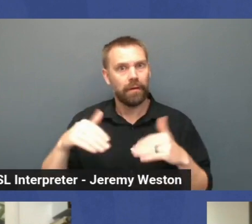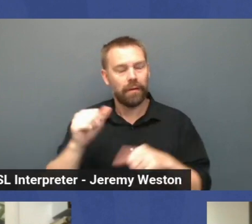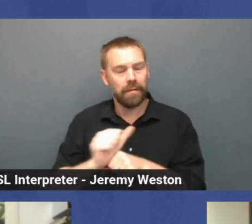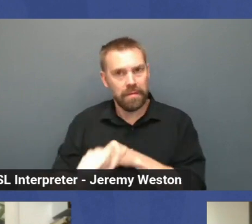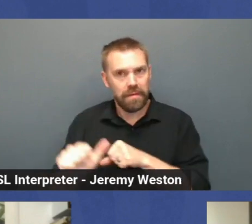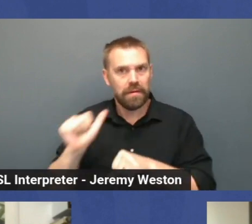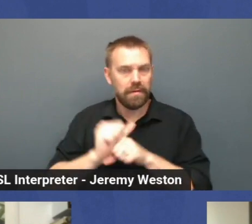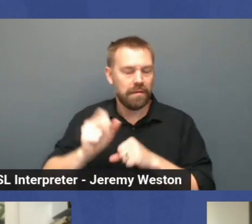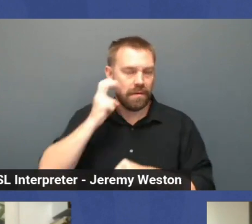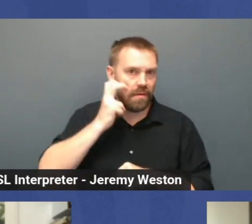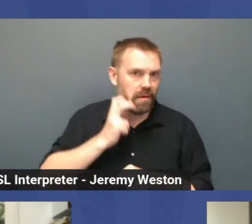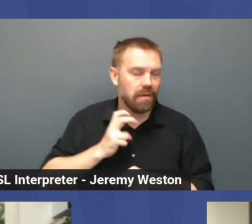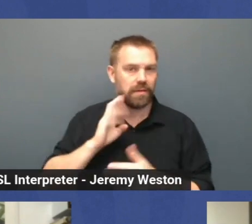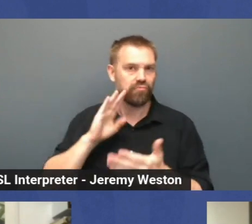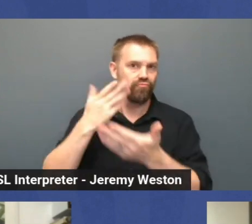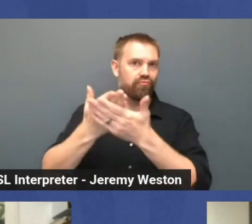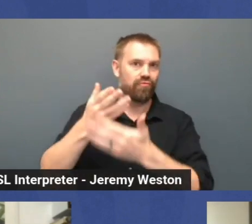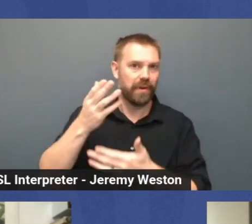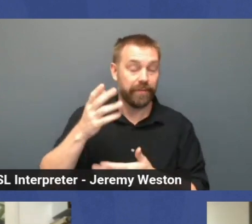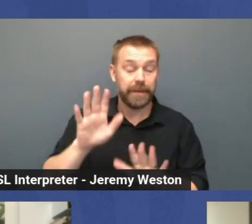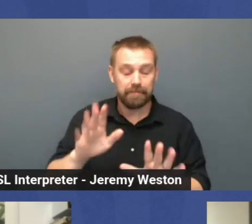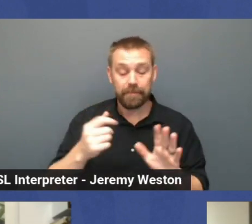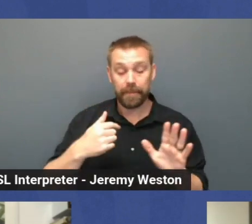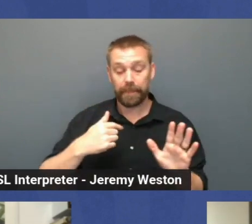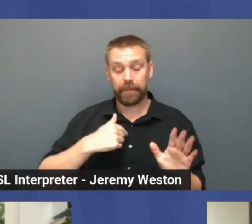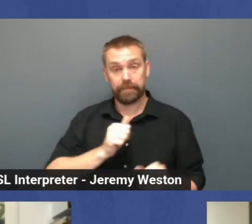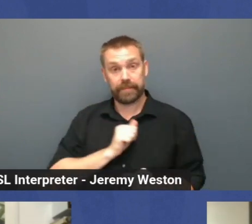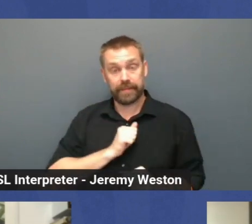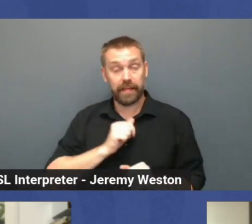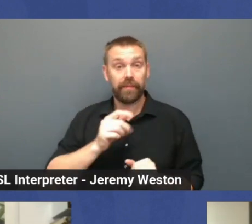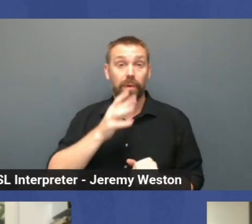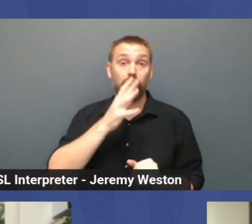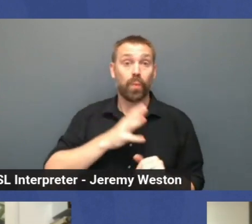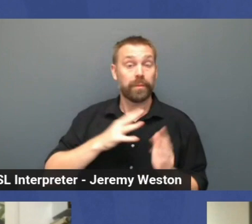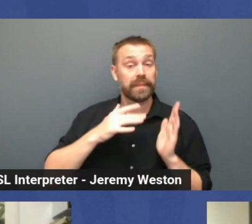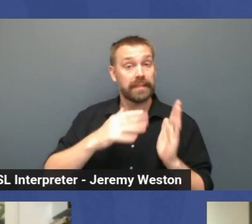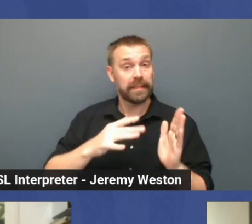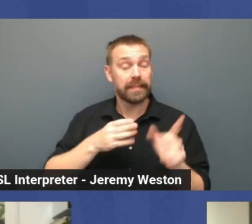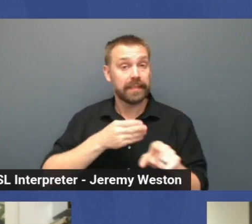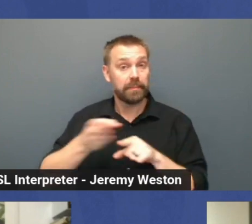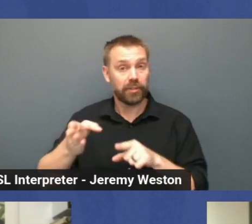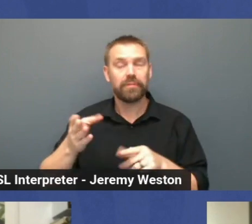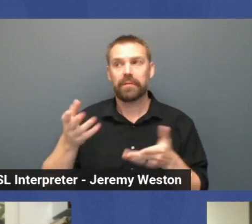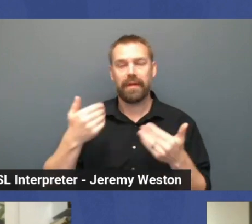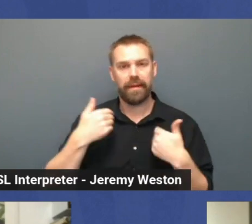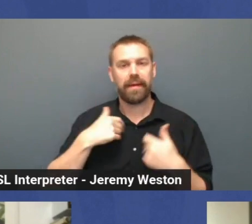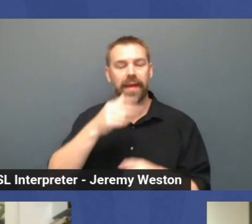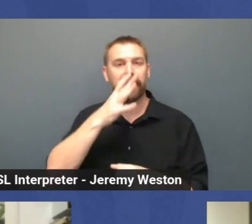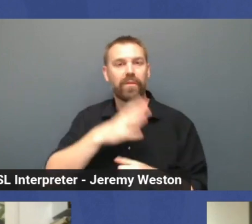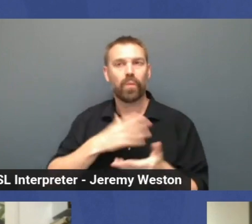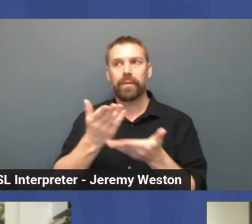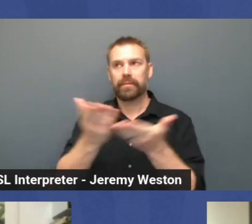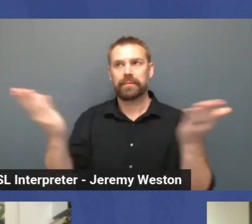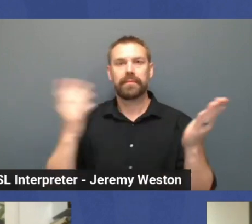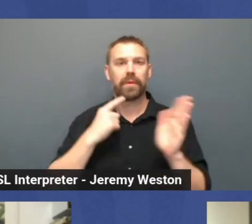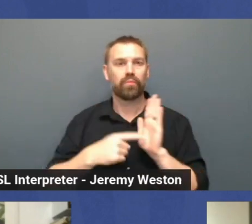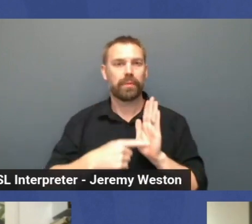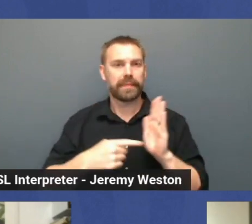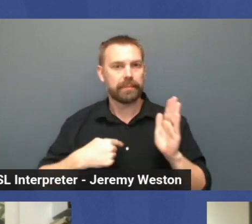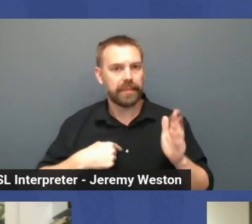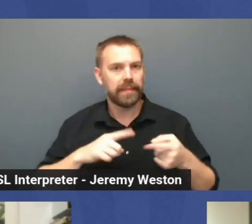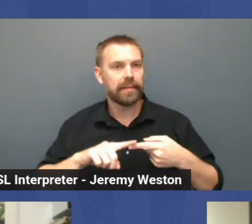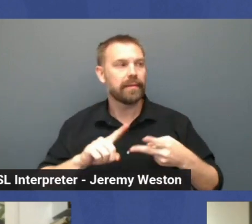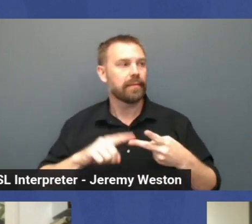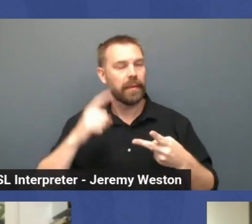again, being a comparative women's studies major, I am so blessed and highly favored to have women who represent me and represent my mental health, represent my physical